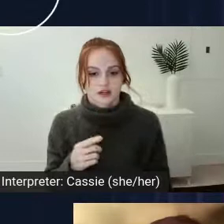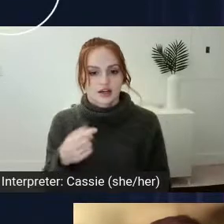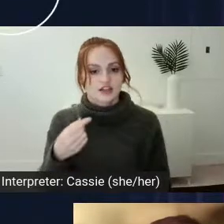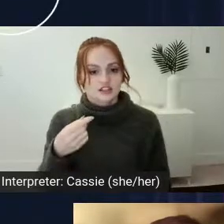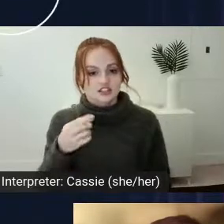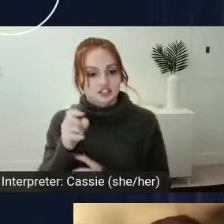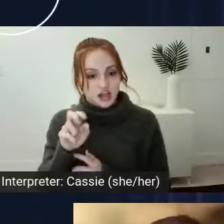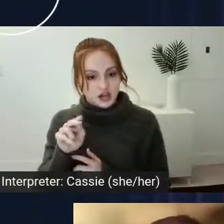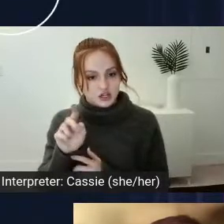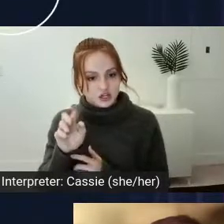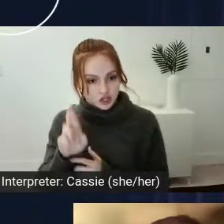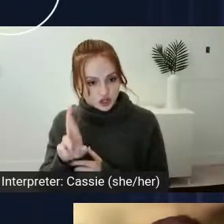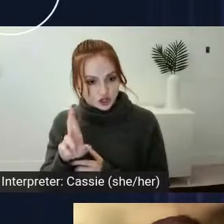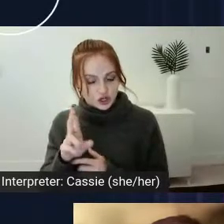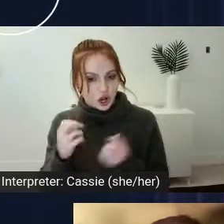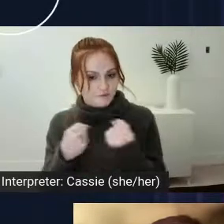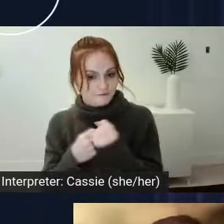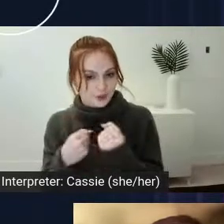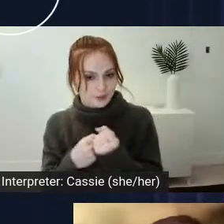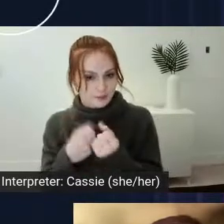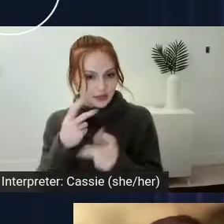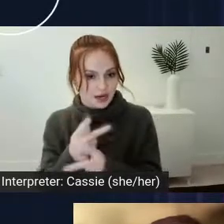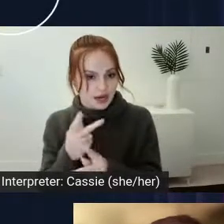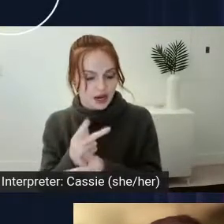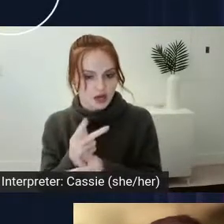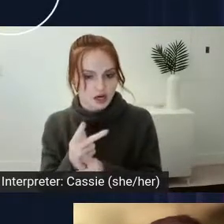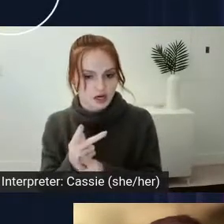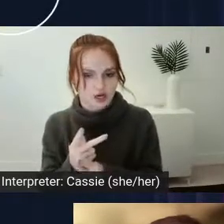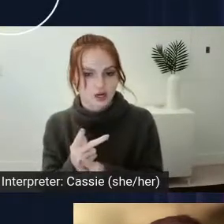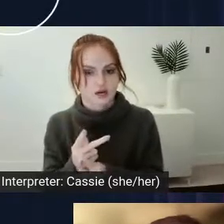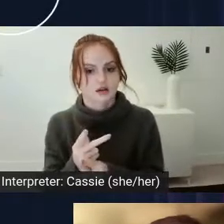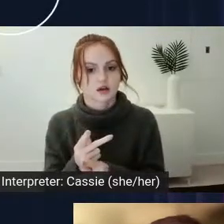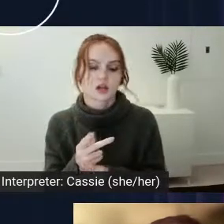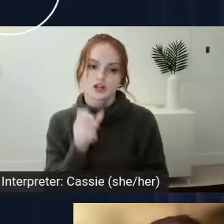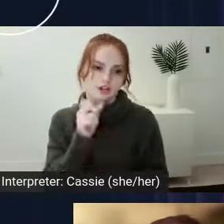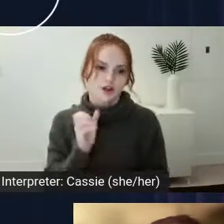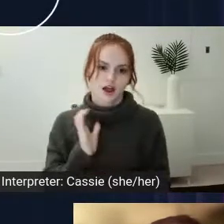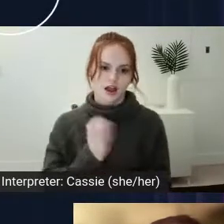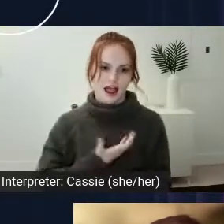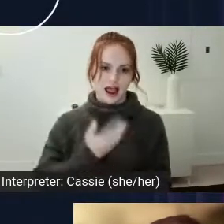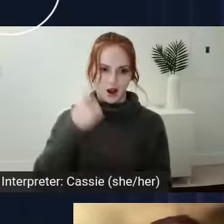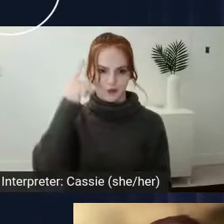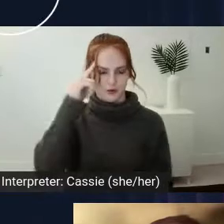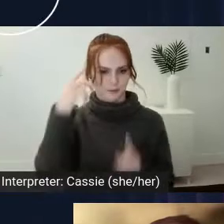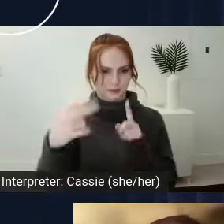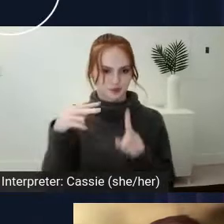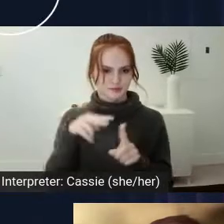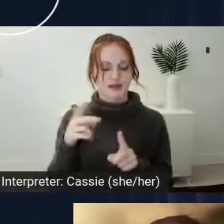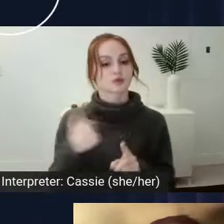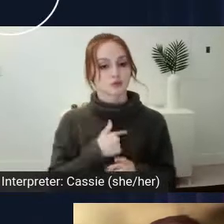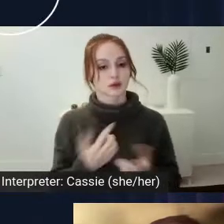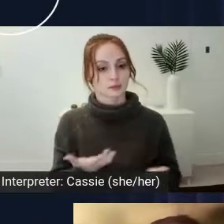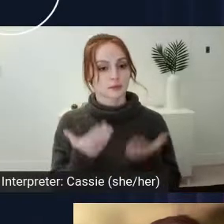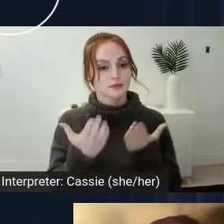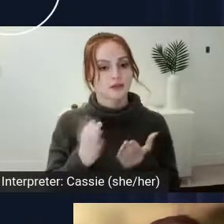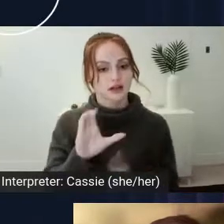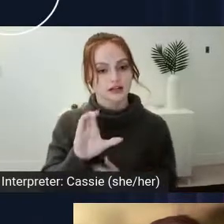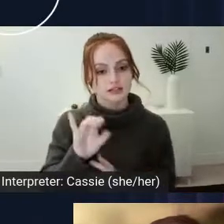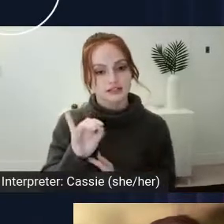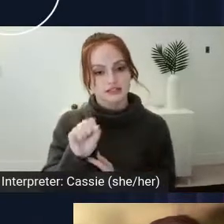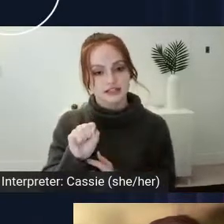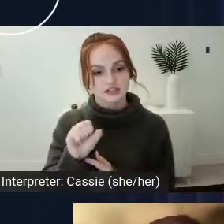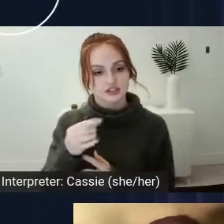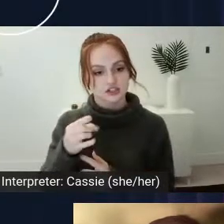affirming care, and not the way that we think of it, has been provided to cisgender people forever against their will. I would say against children